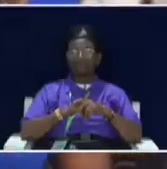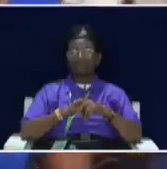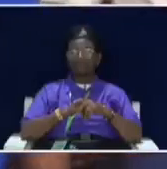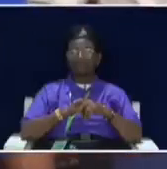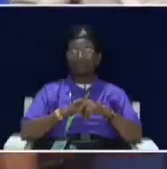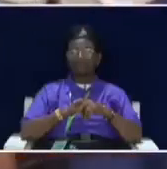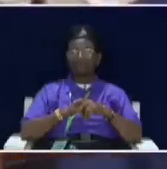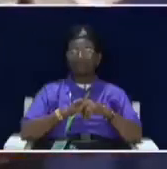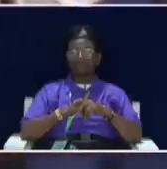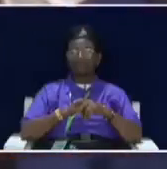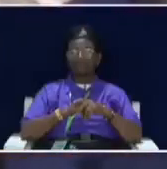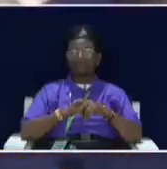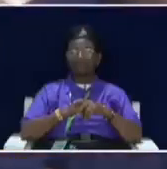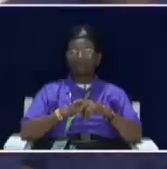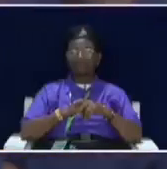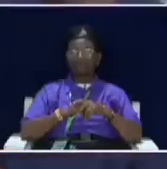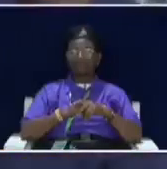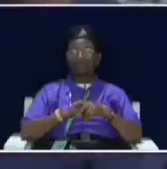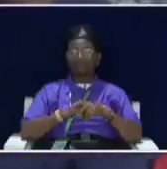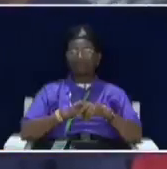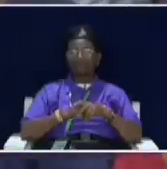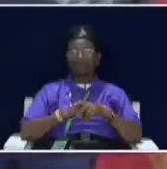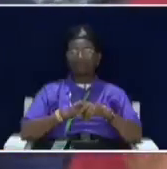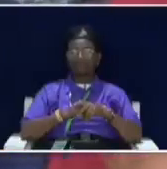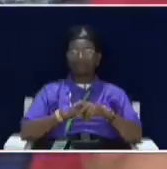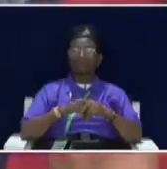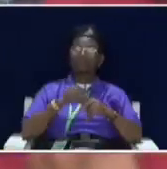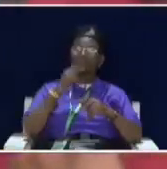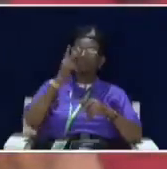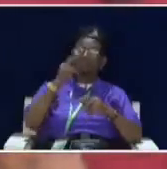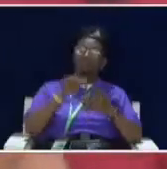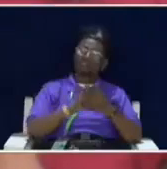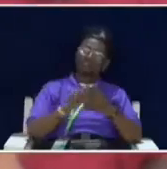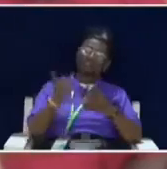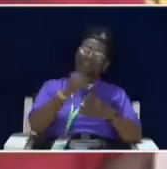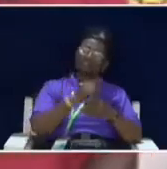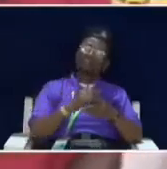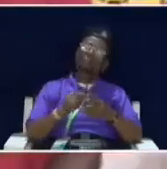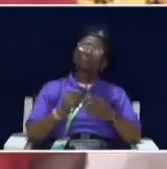Just make sure you get there before I finish praying. You